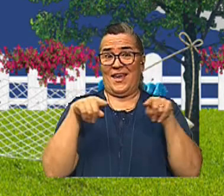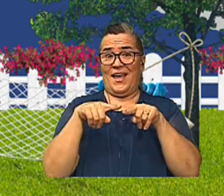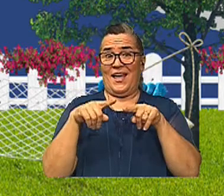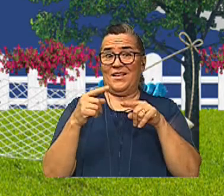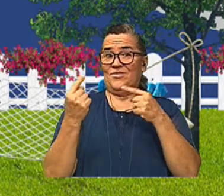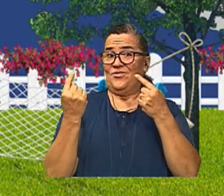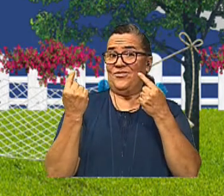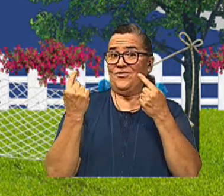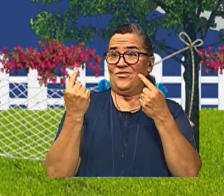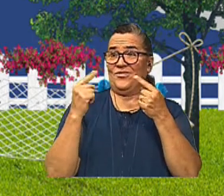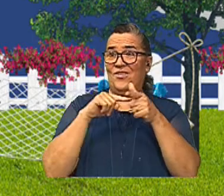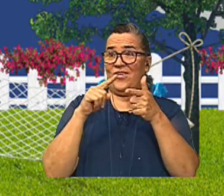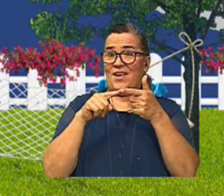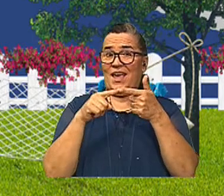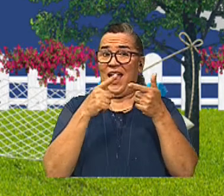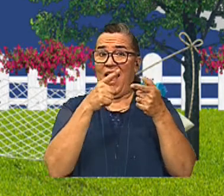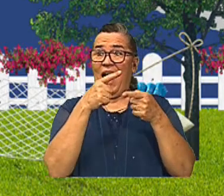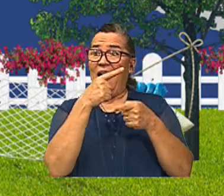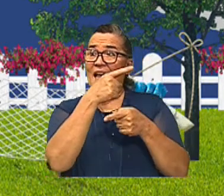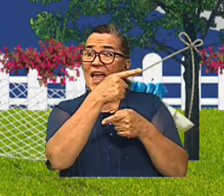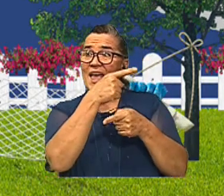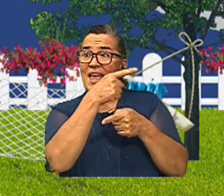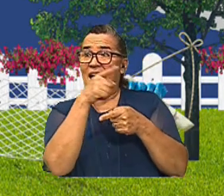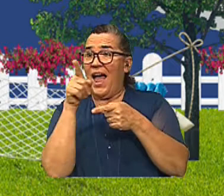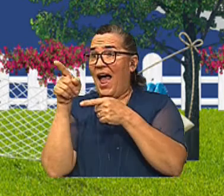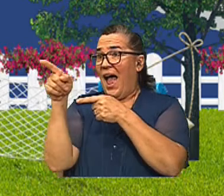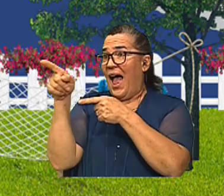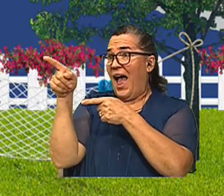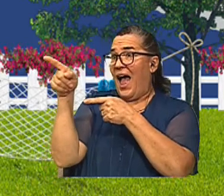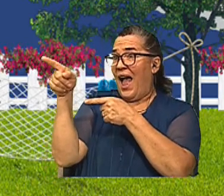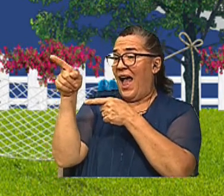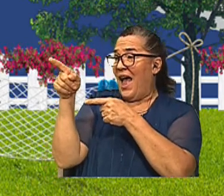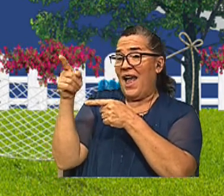are there flowers? Is there a plant?